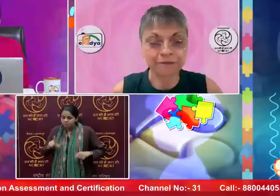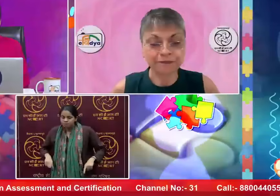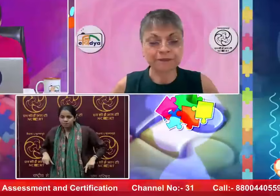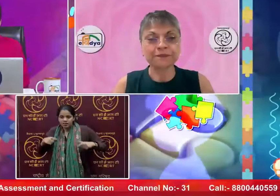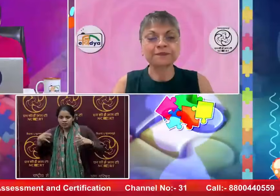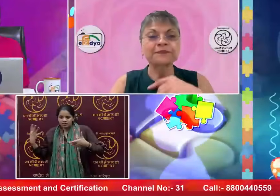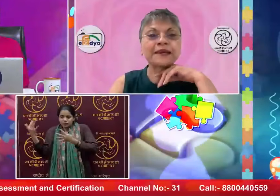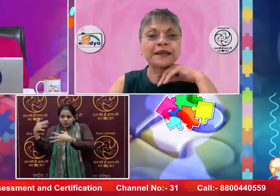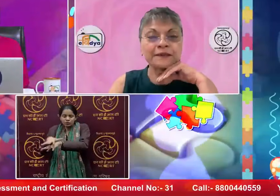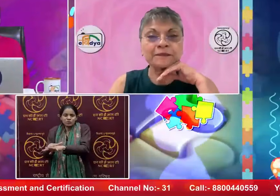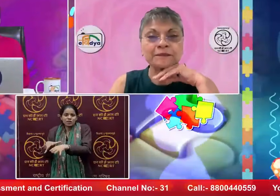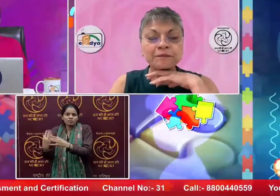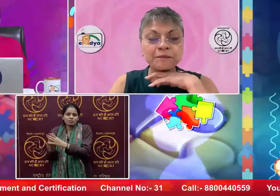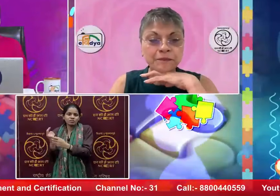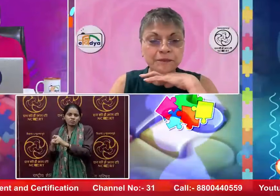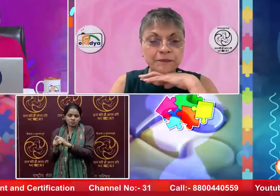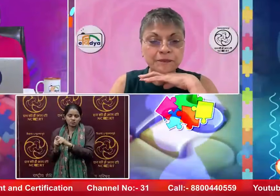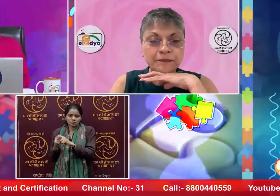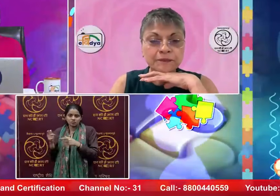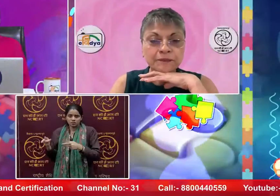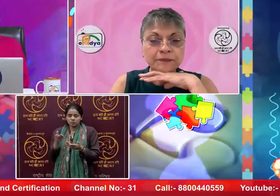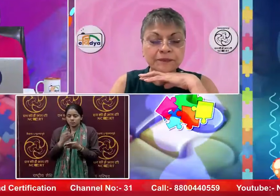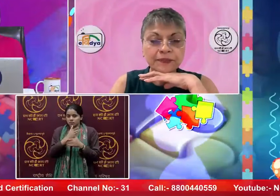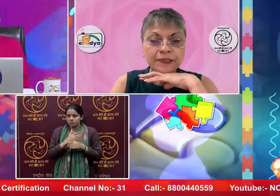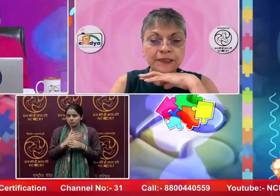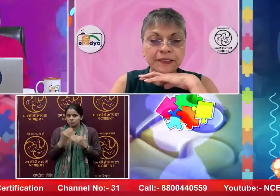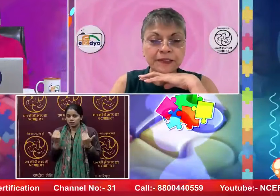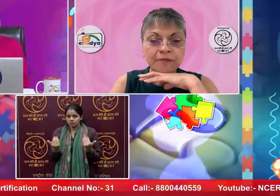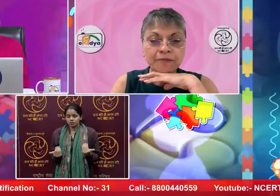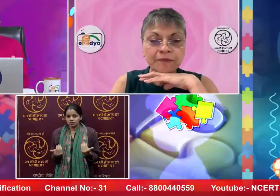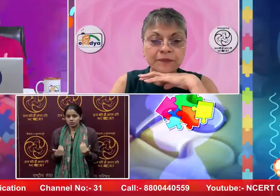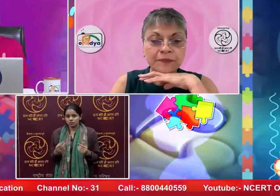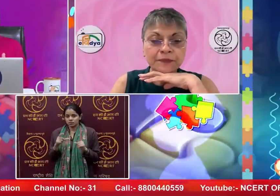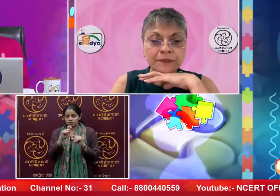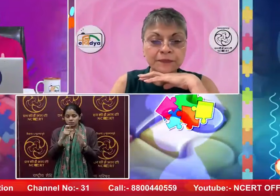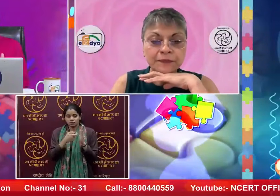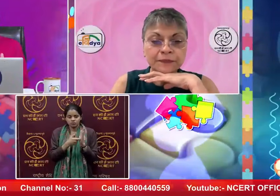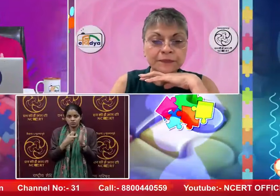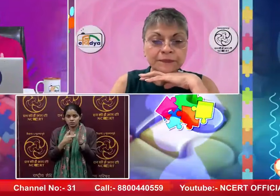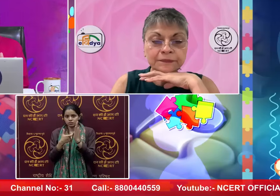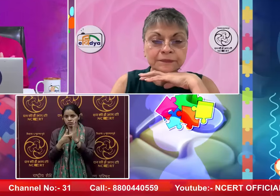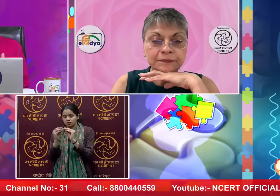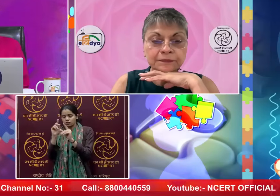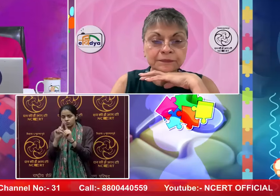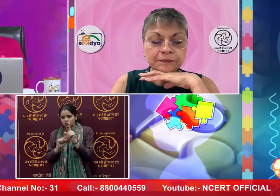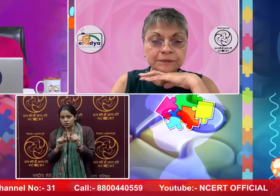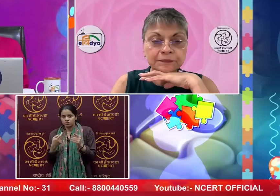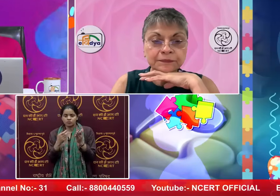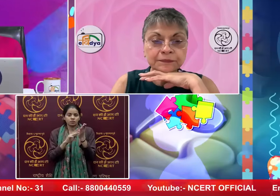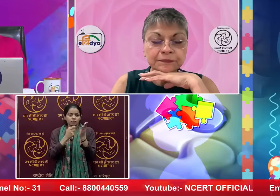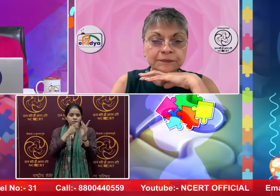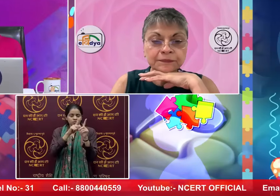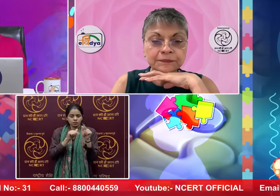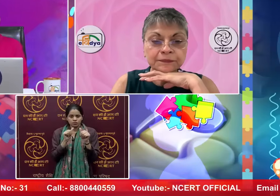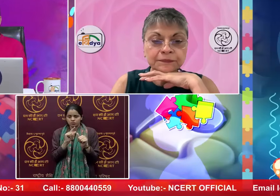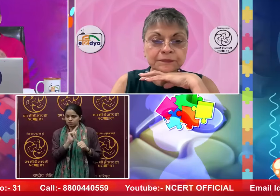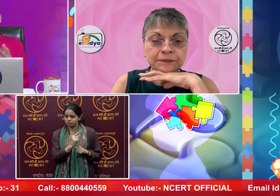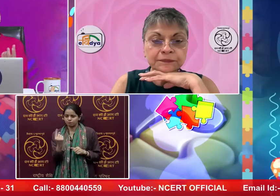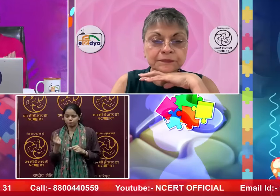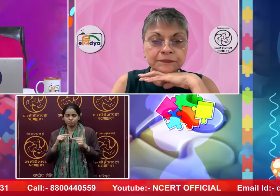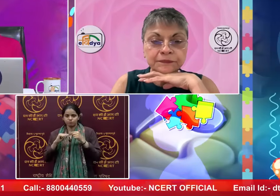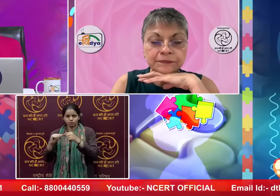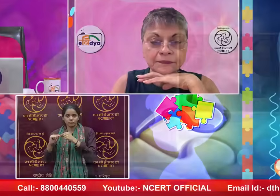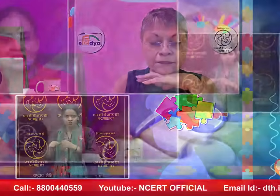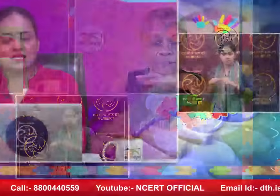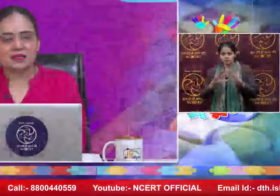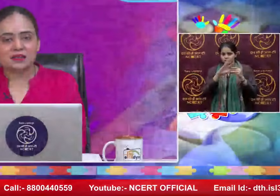very nice fact, ma'am, that you have shared with us. And Dr. Ruby and Dr. Mary, I want to ask you one thing.